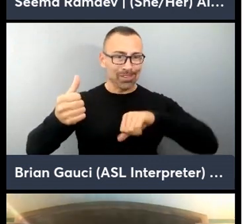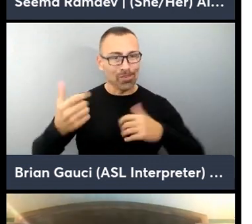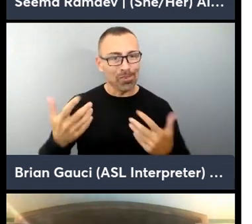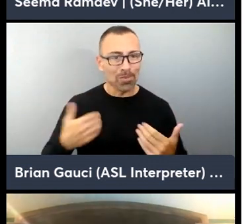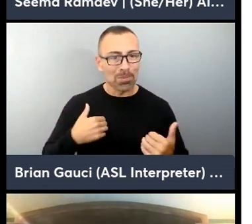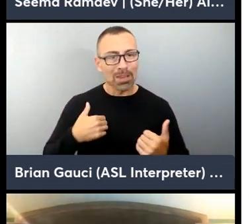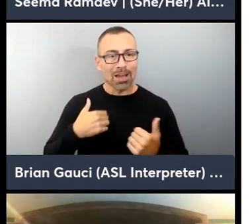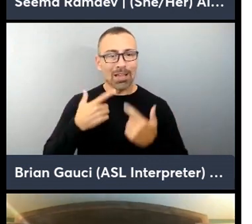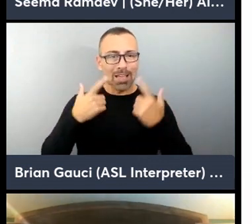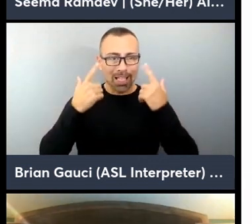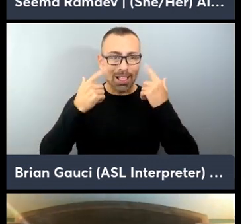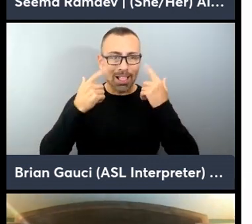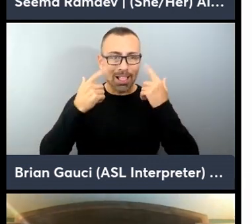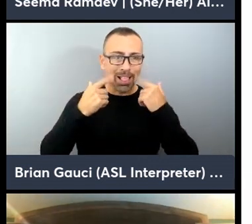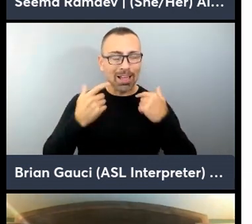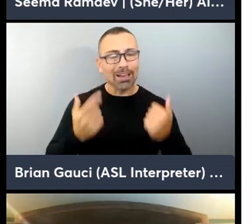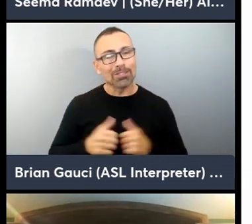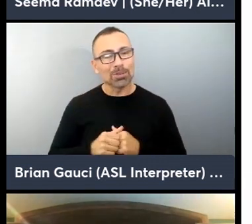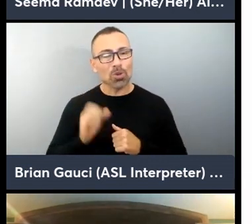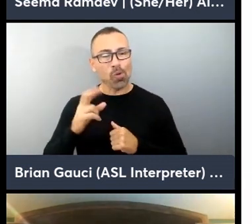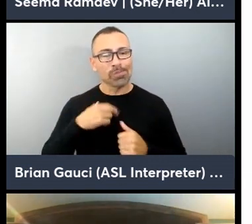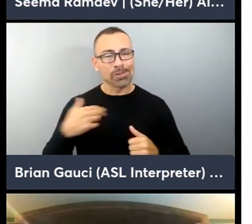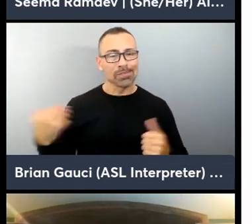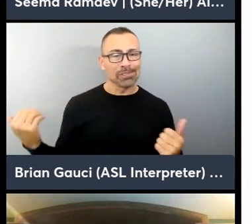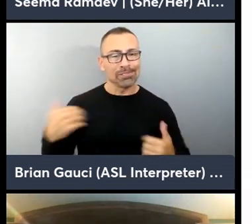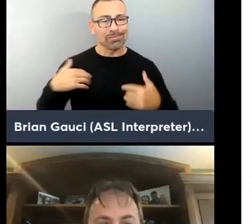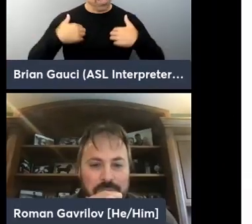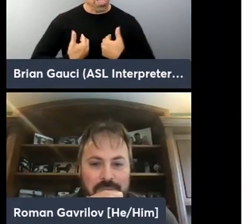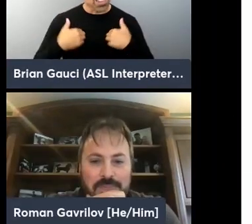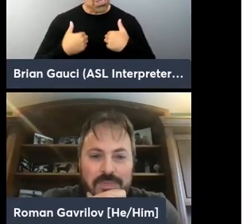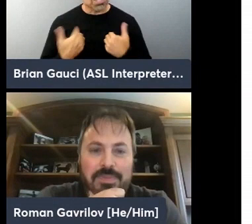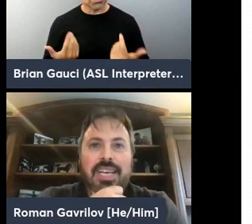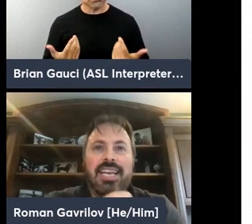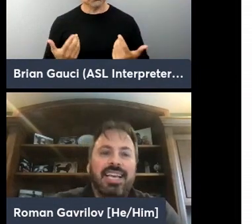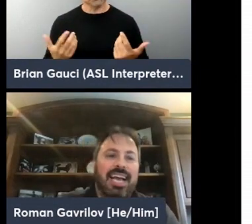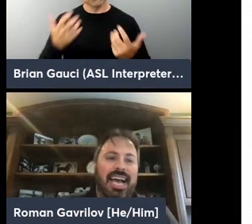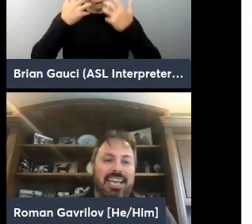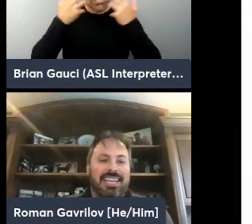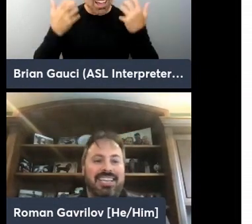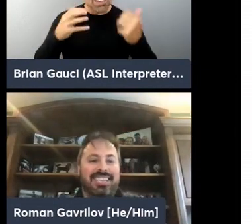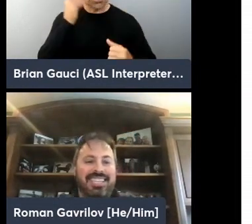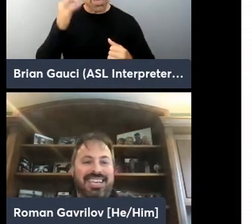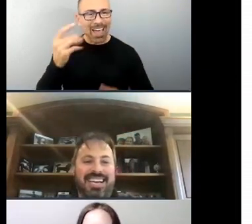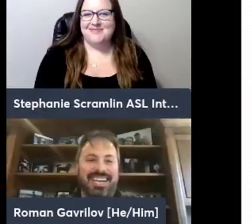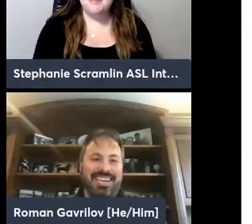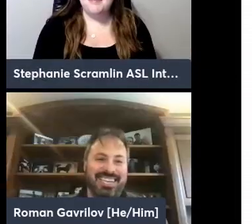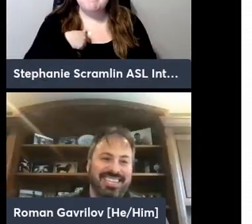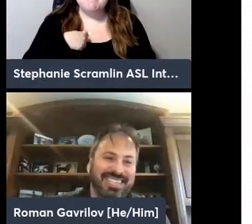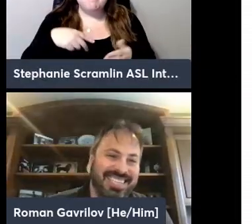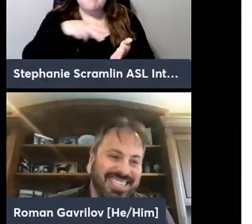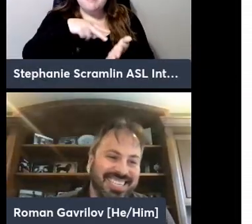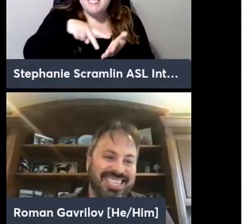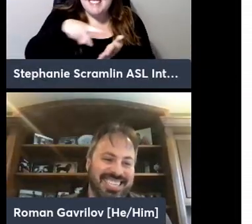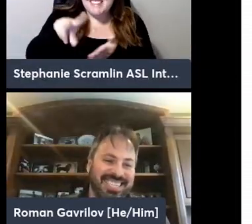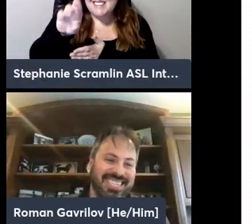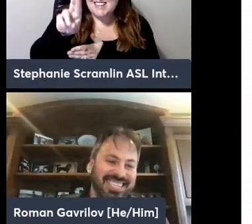laughing person, an animal. I don't know, a tiger, a cat, a dog, dancing fries.